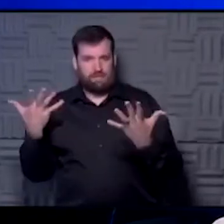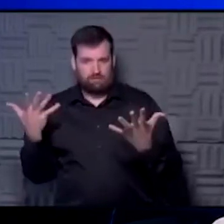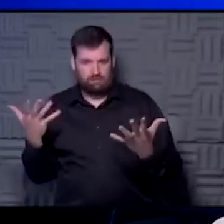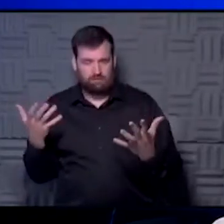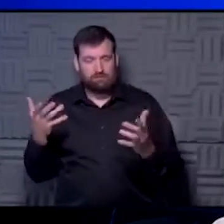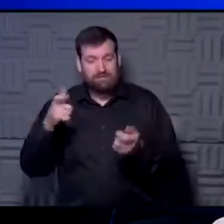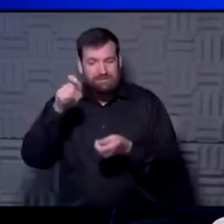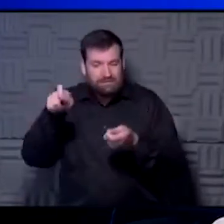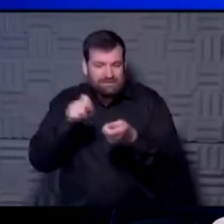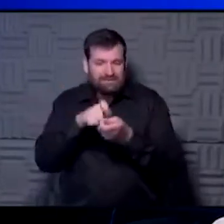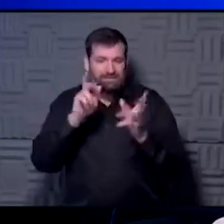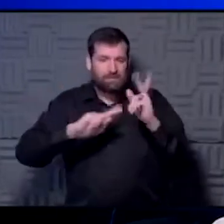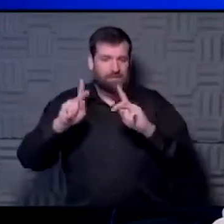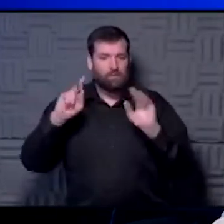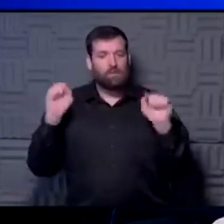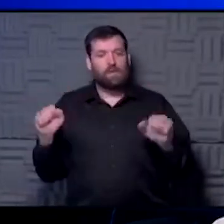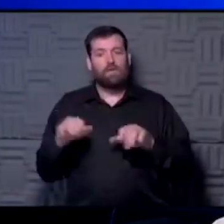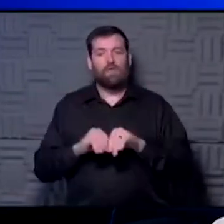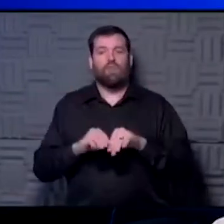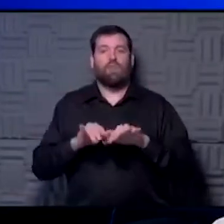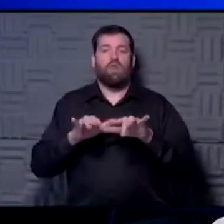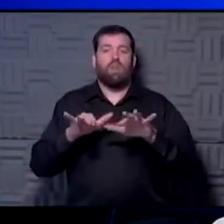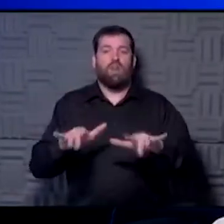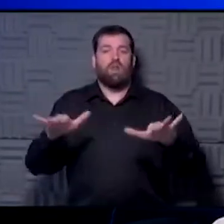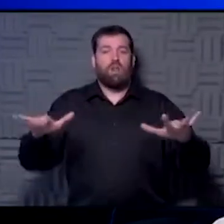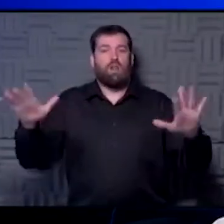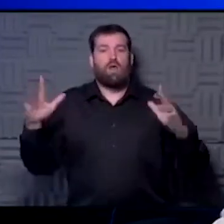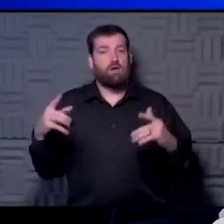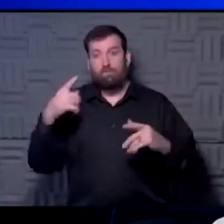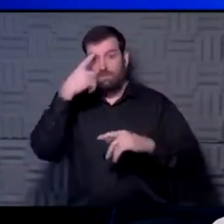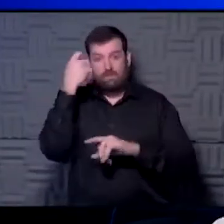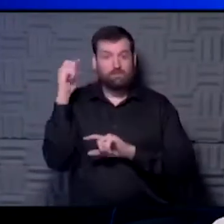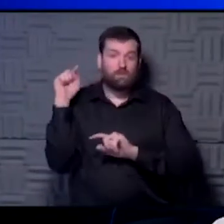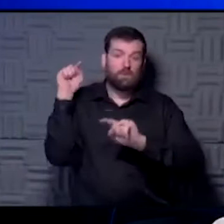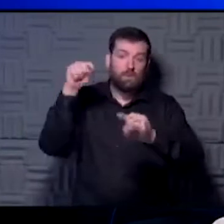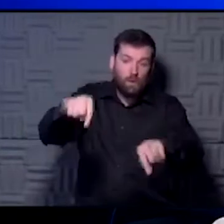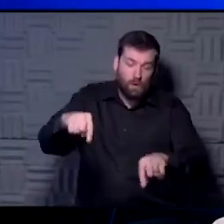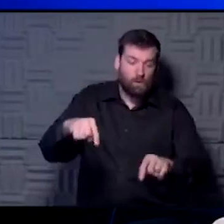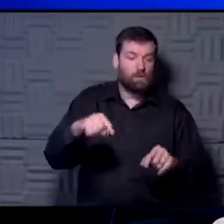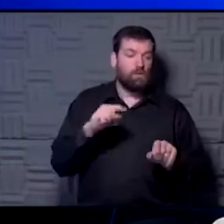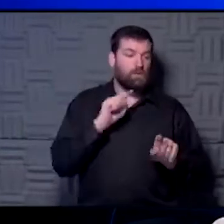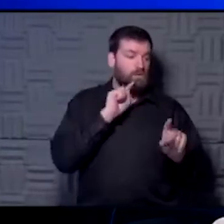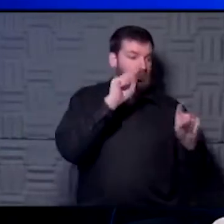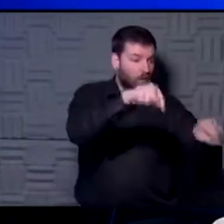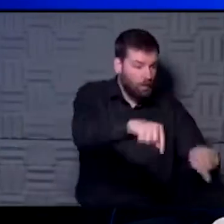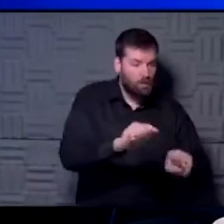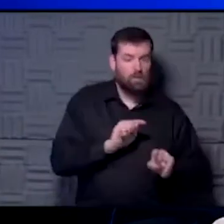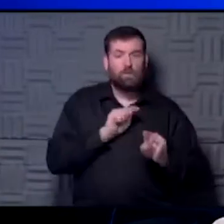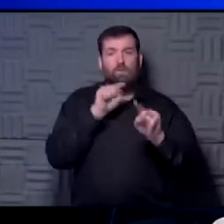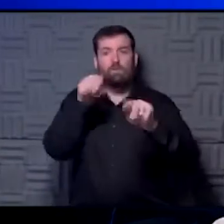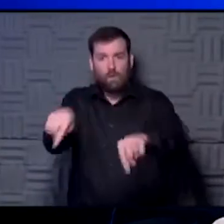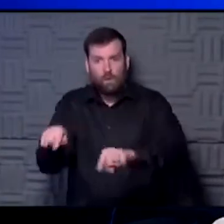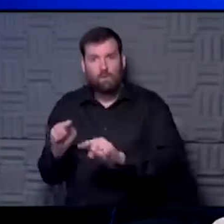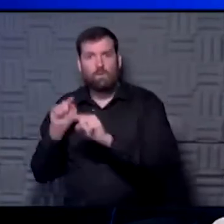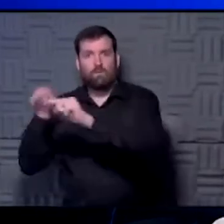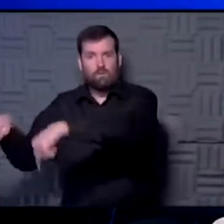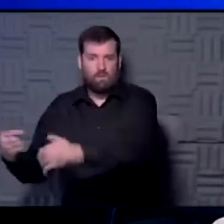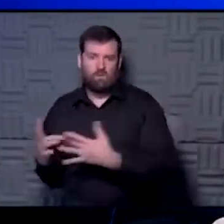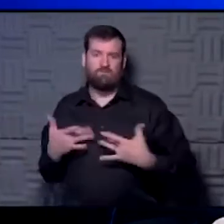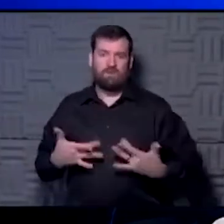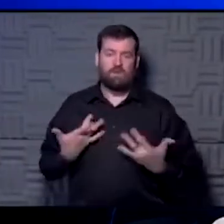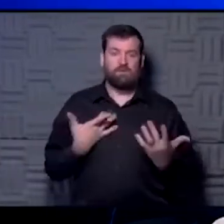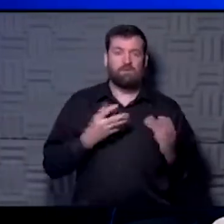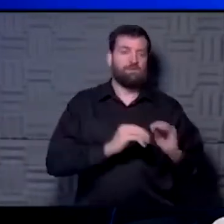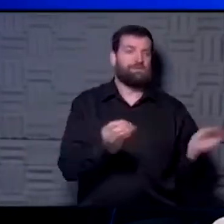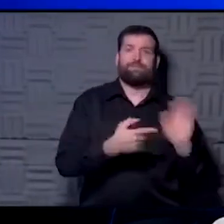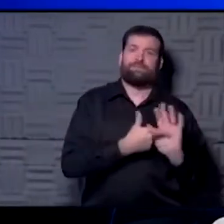individuals emerge and can take it and spread it, in part because they go to another super spreader event and they're asymptomatic. And then if you couple